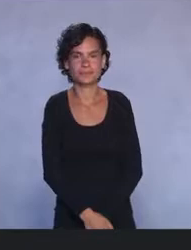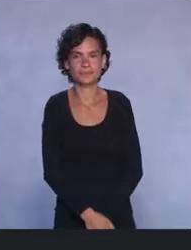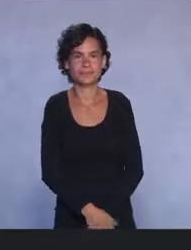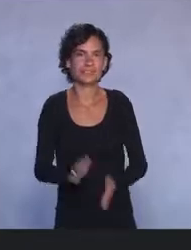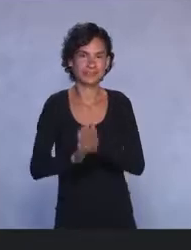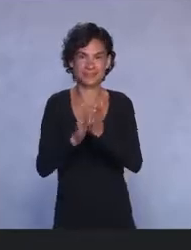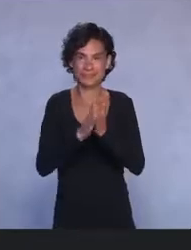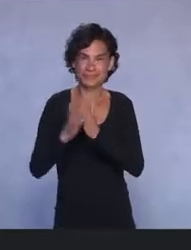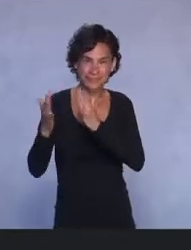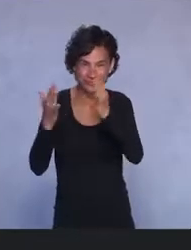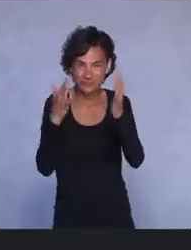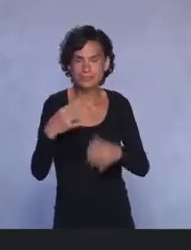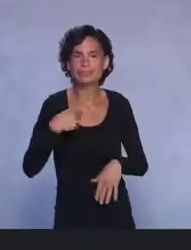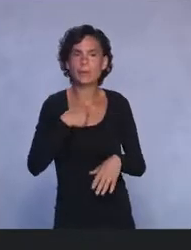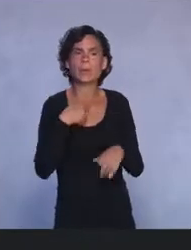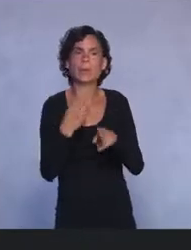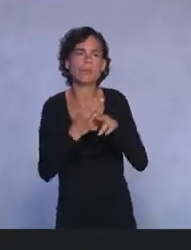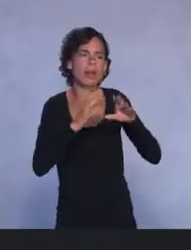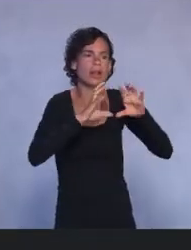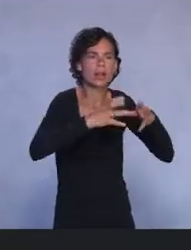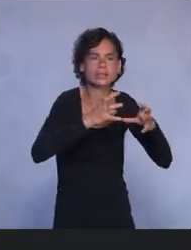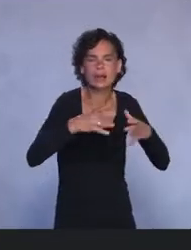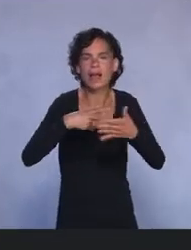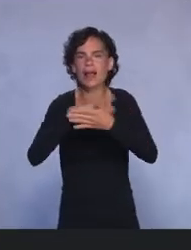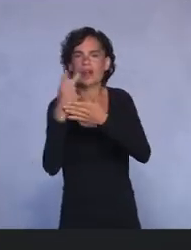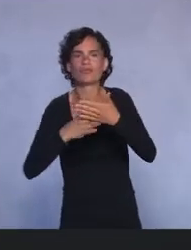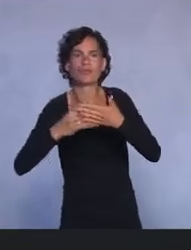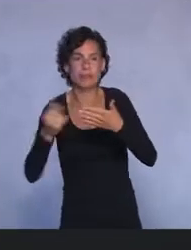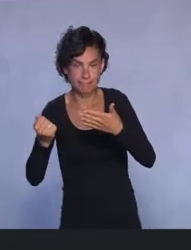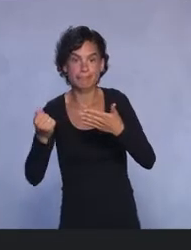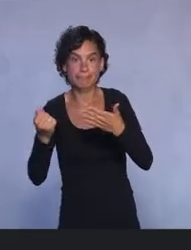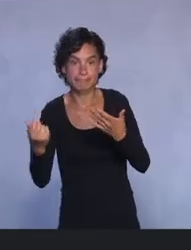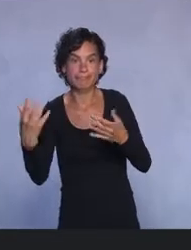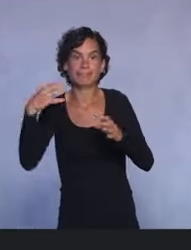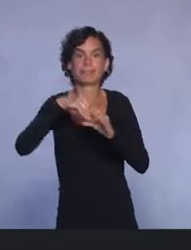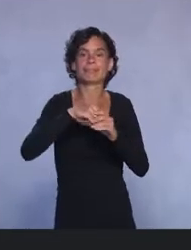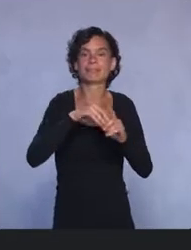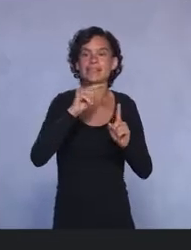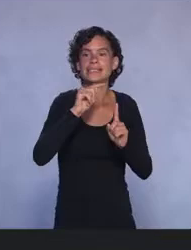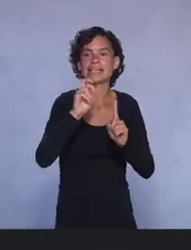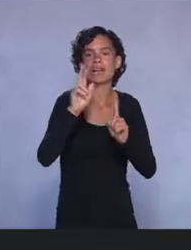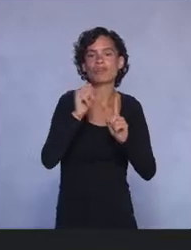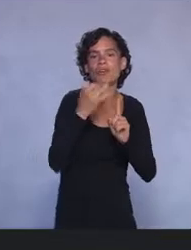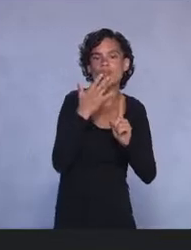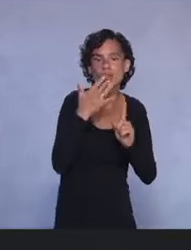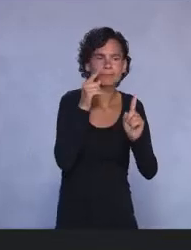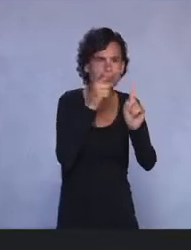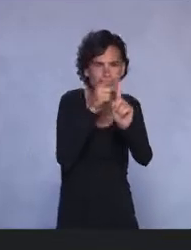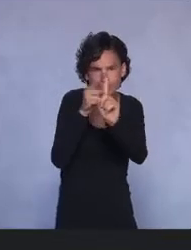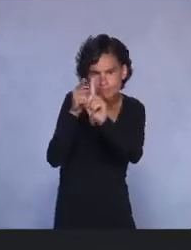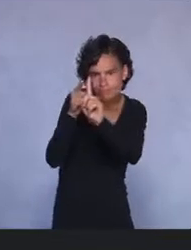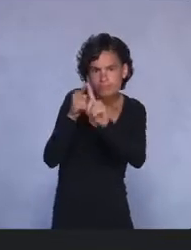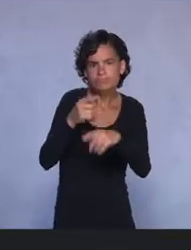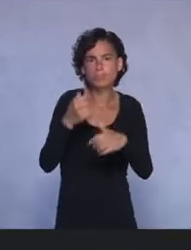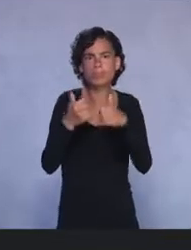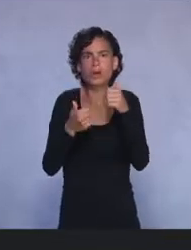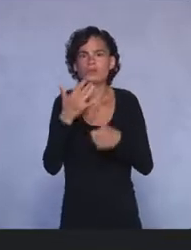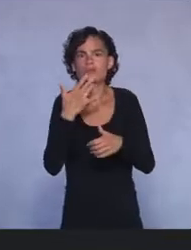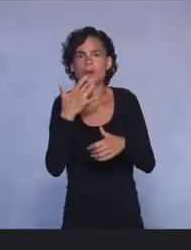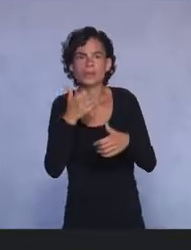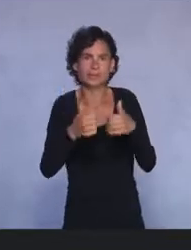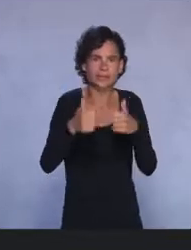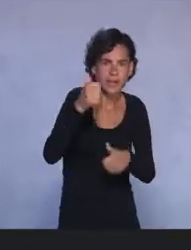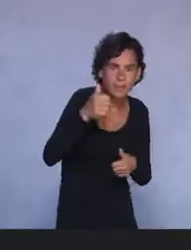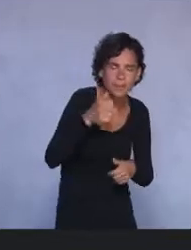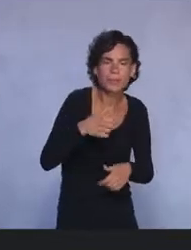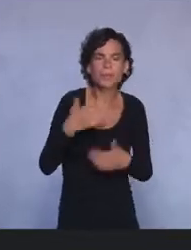We use a clustering algorithm with material color targets to determine which colors are dominant, which ones are complementary, and which ones